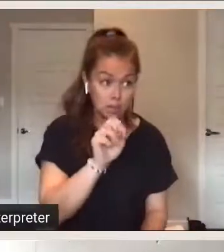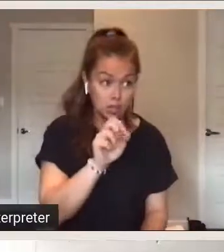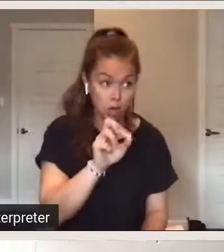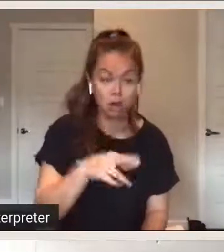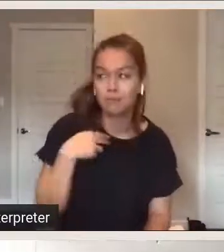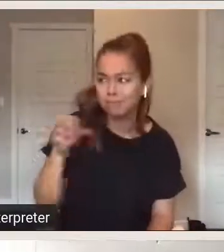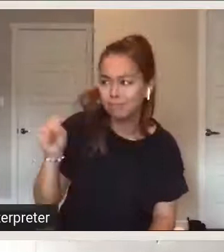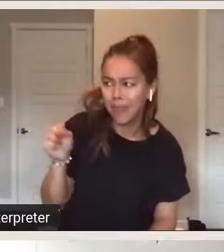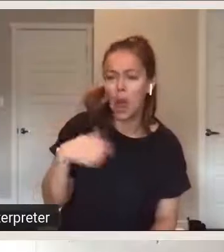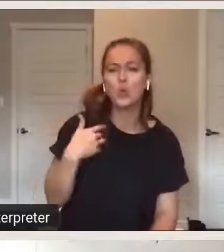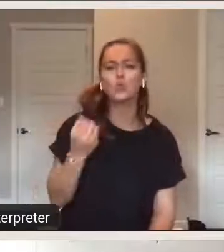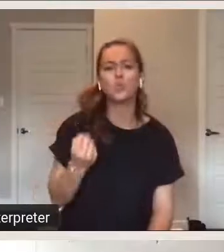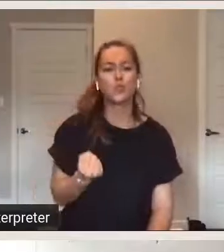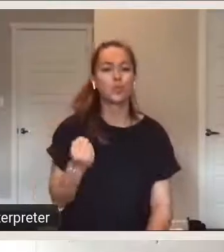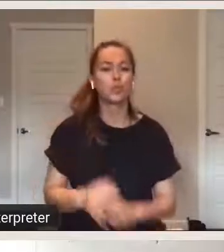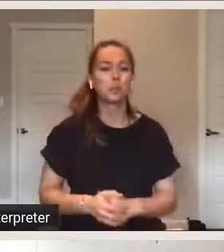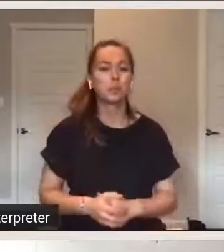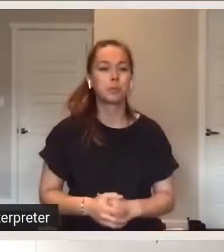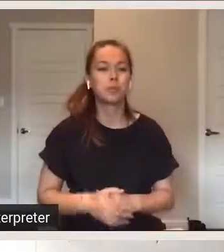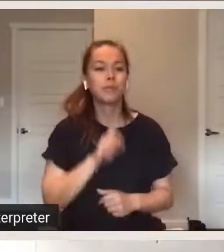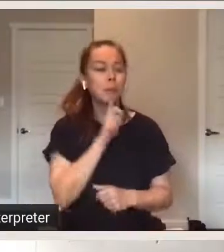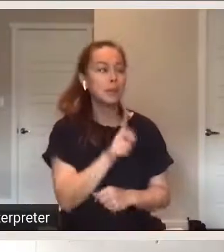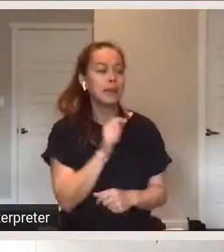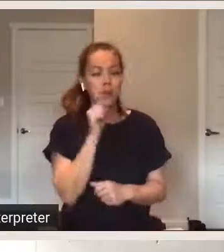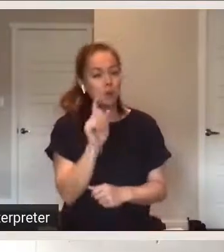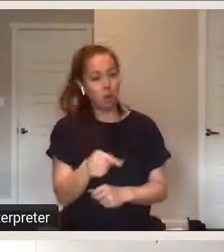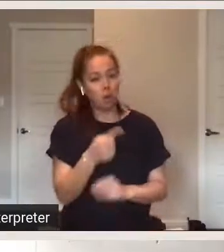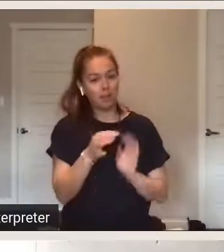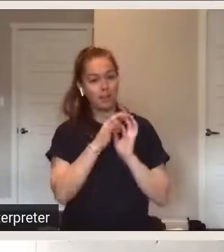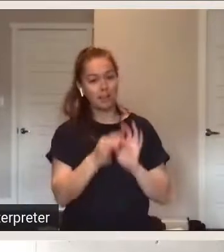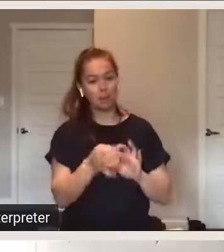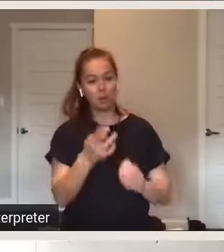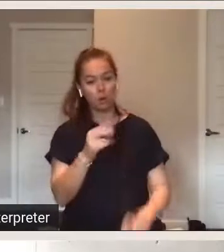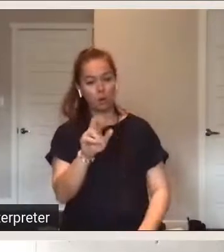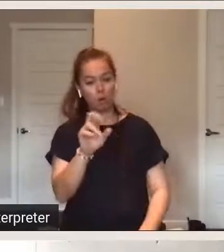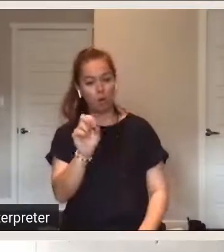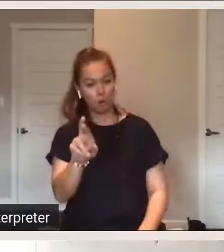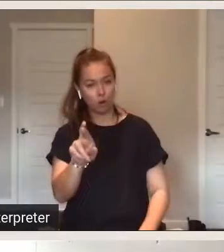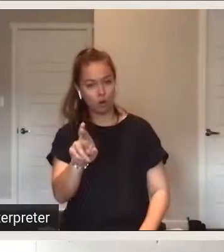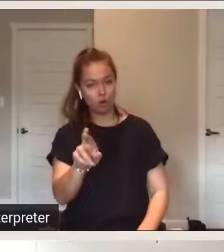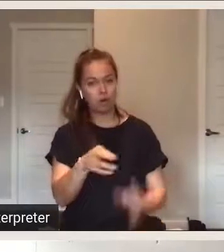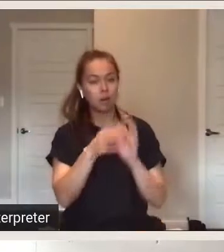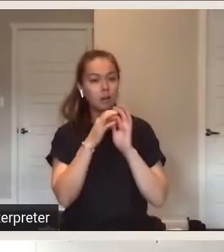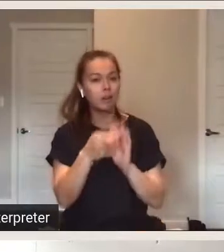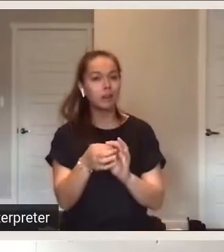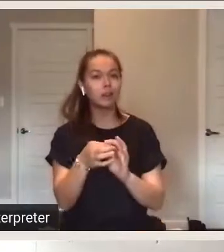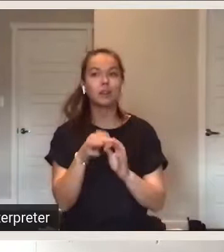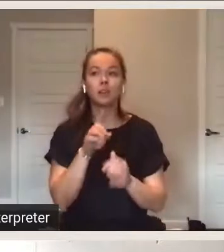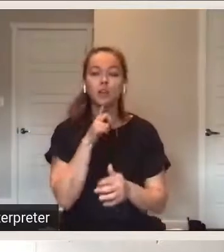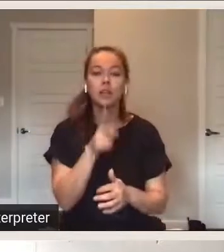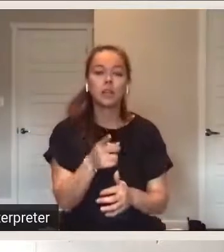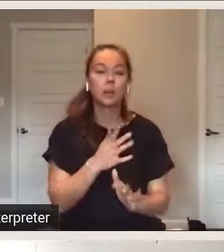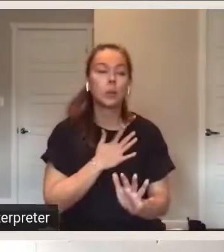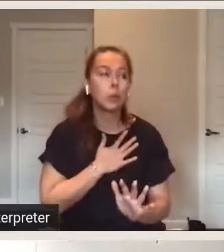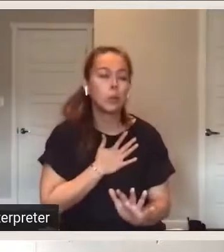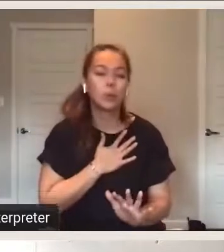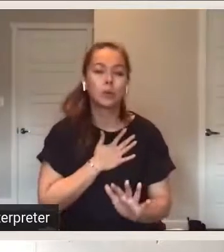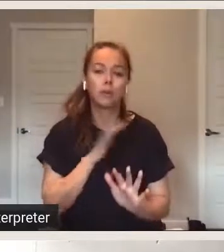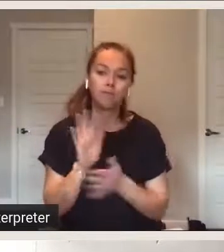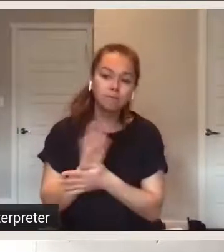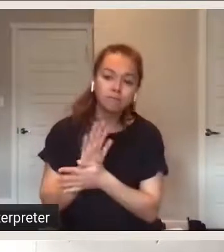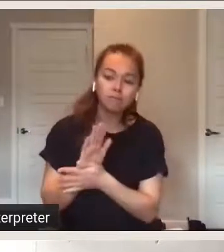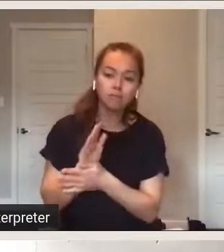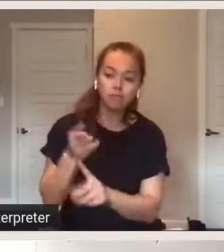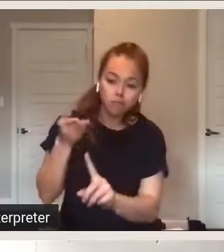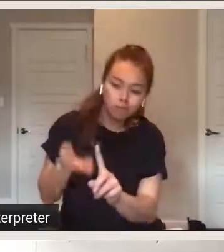not also about horror. It's this very tender film about this girl Joelle, who's, you know, in the